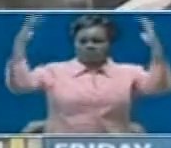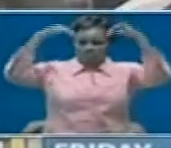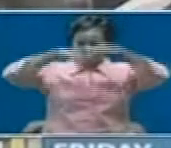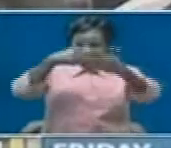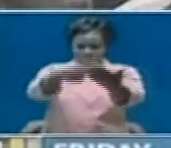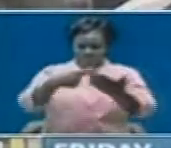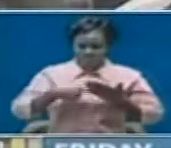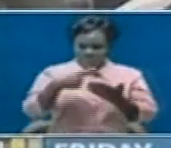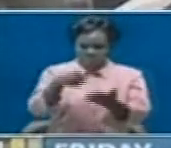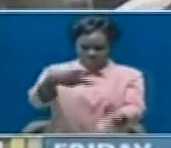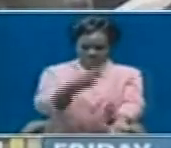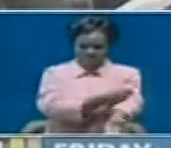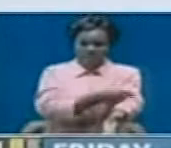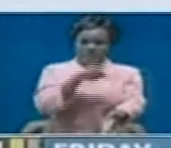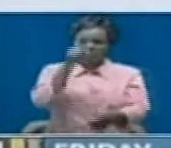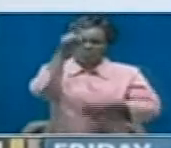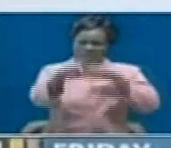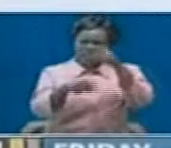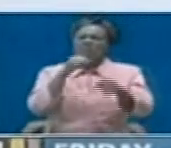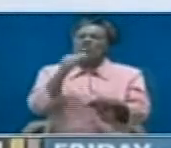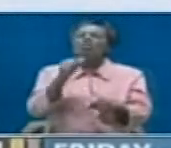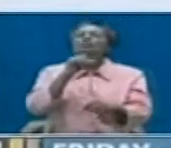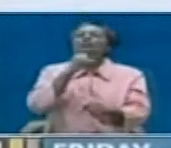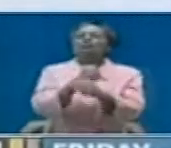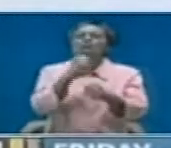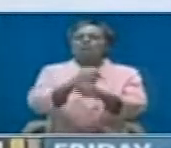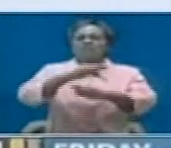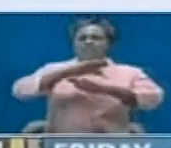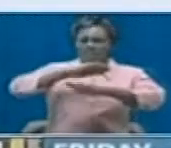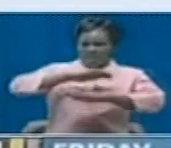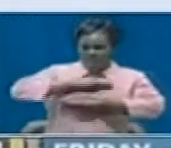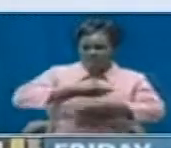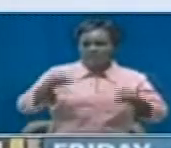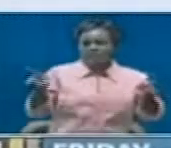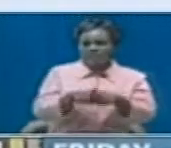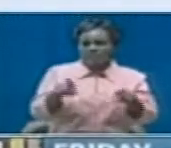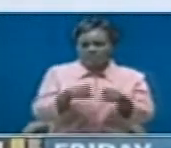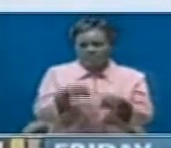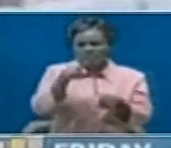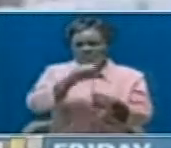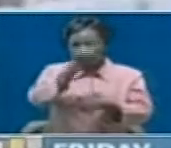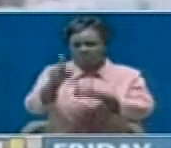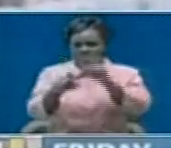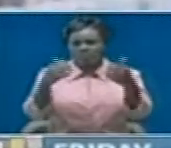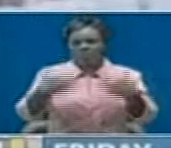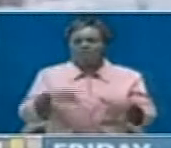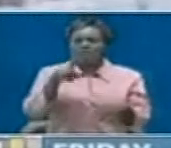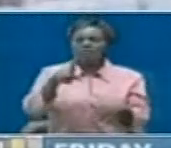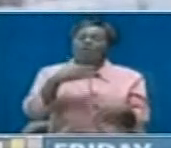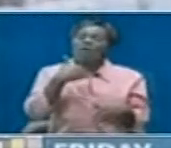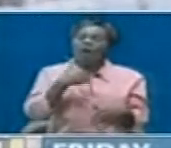the athletics governing body was blamed for not doing enough at the grassroots level, as well as in failing to vet agents. If you're handling our